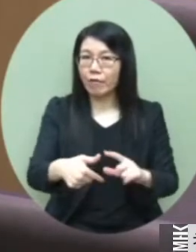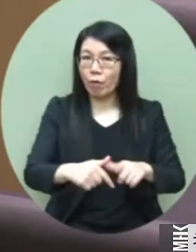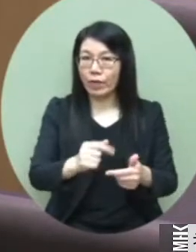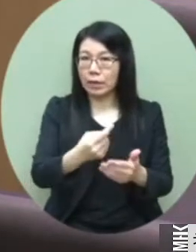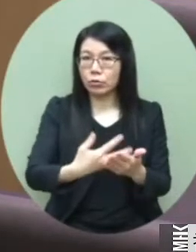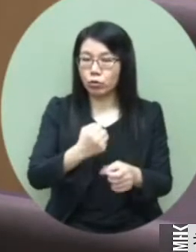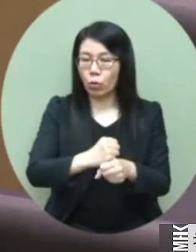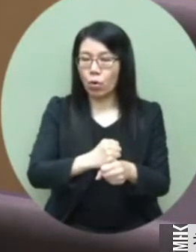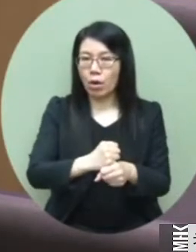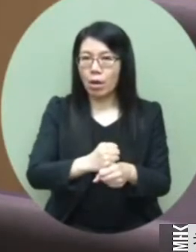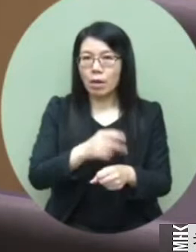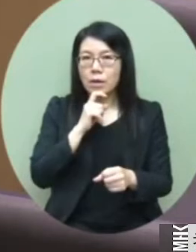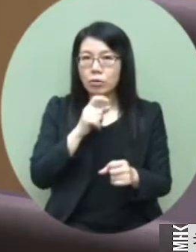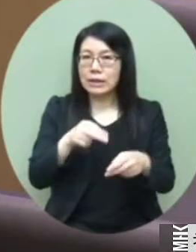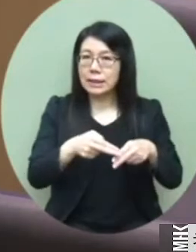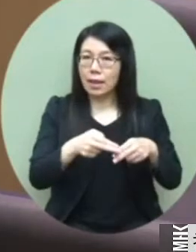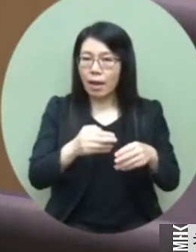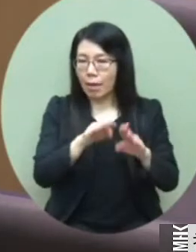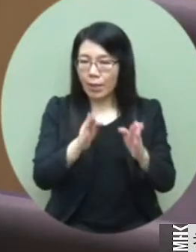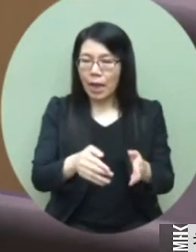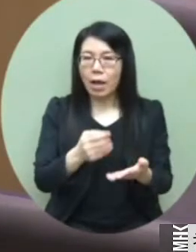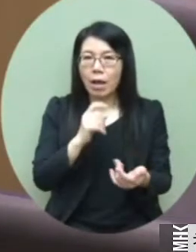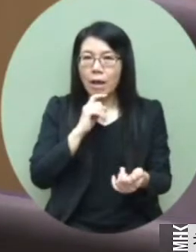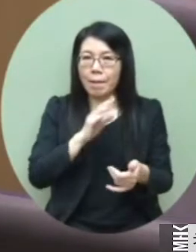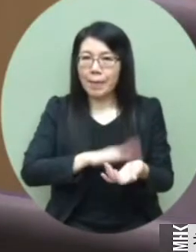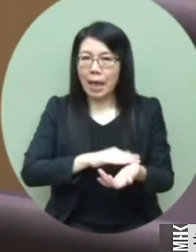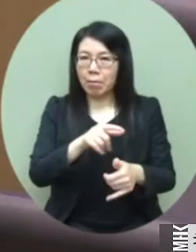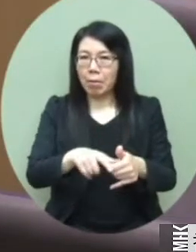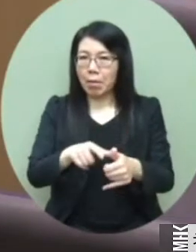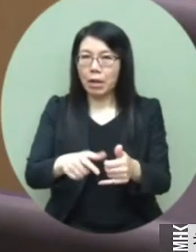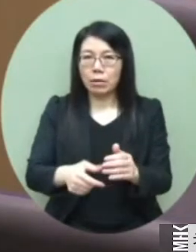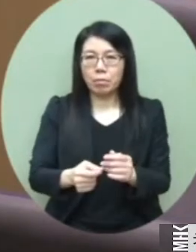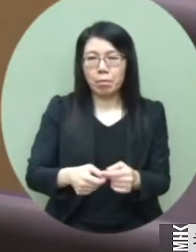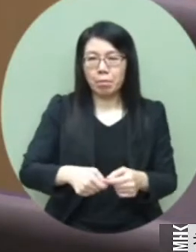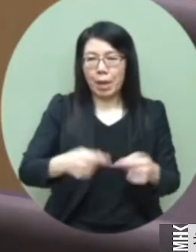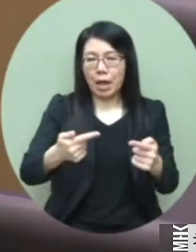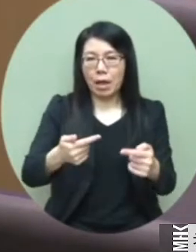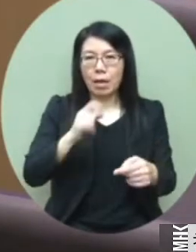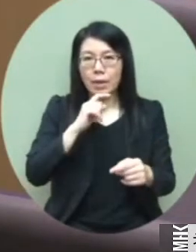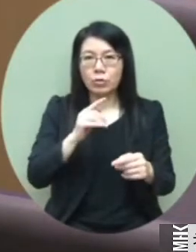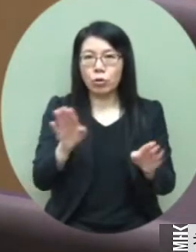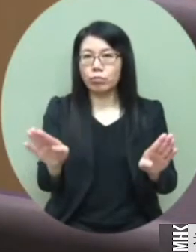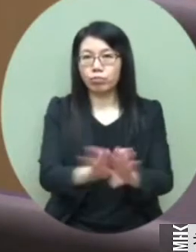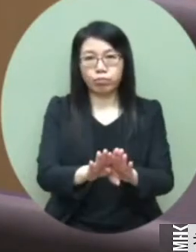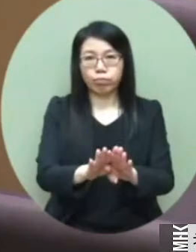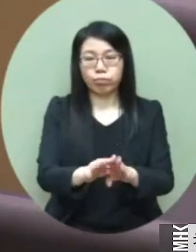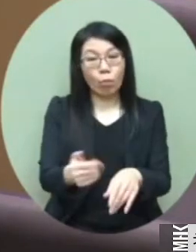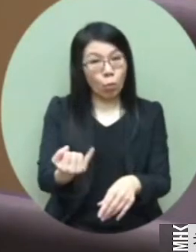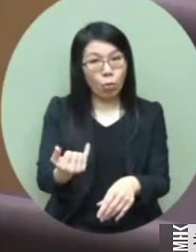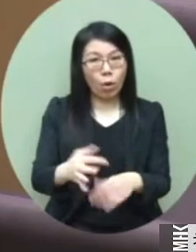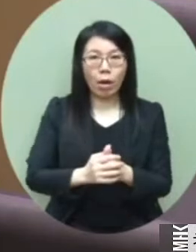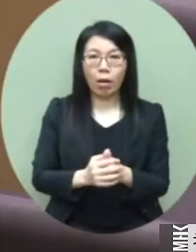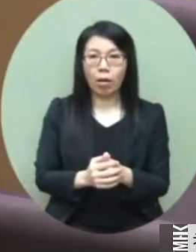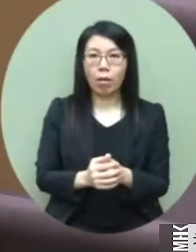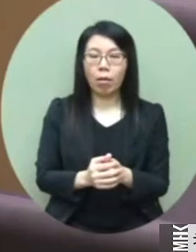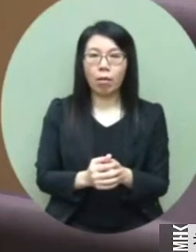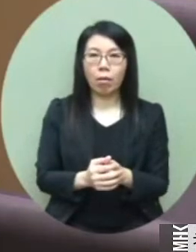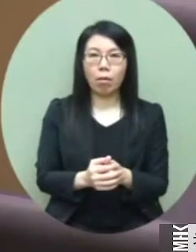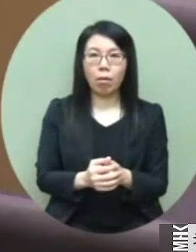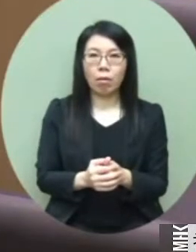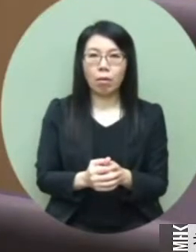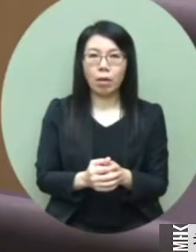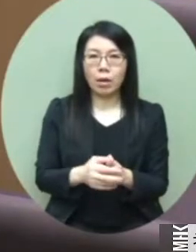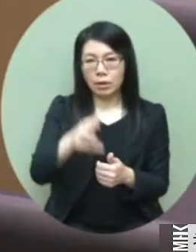to close again? Who has the power to decide and make such order? Is it the Secretary for Food and Health or the